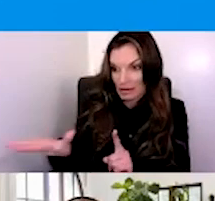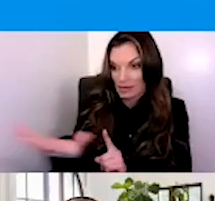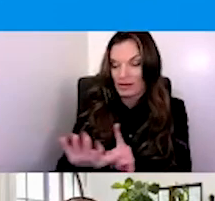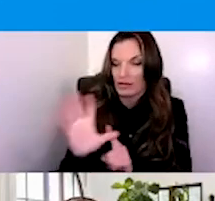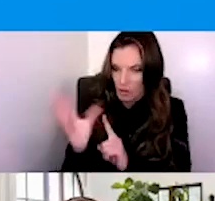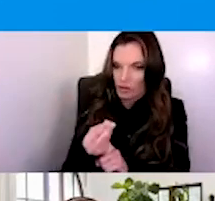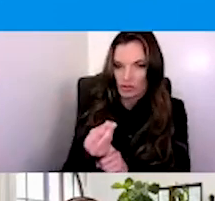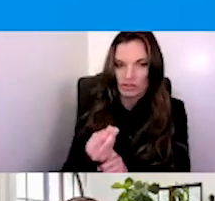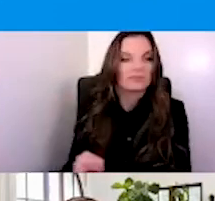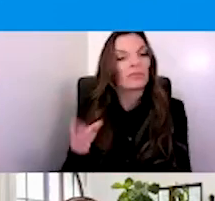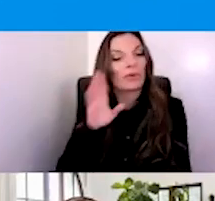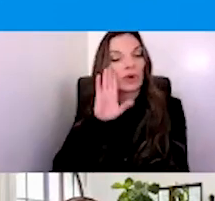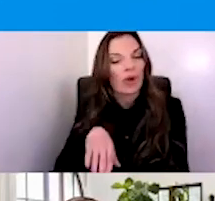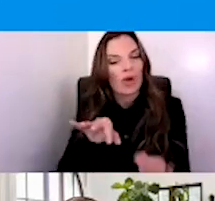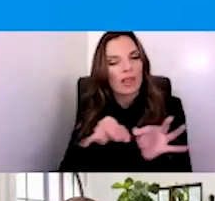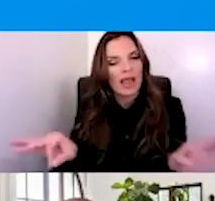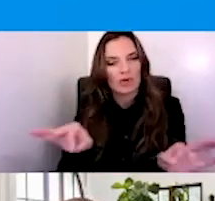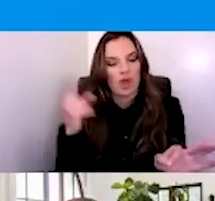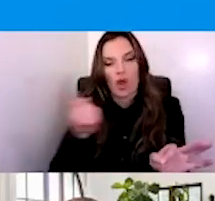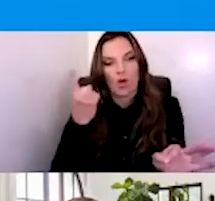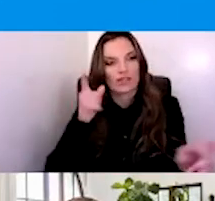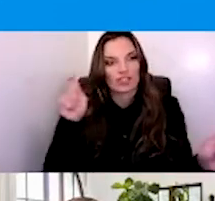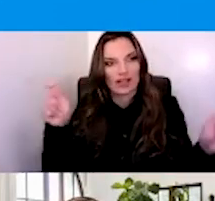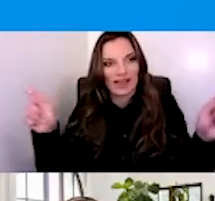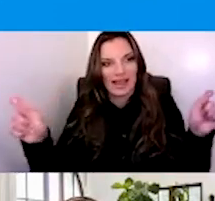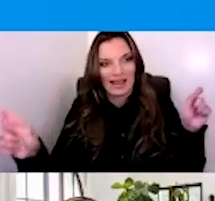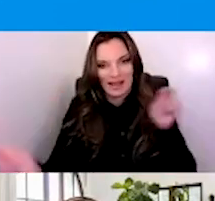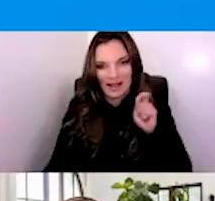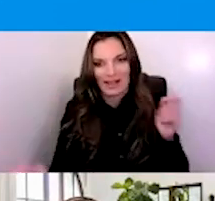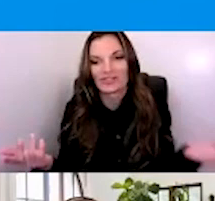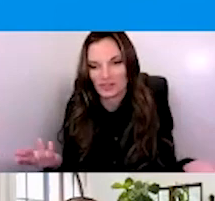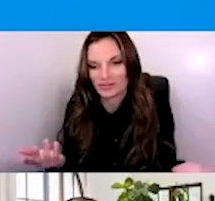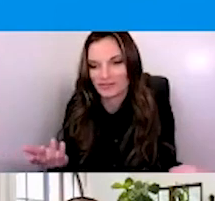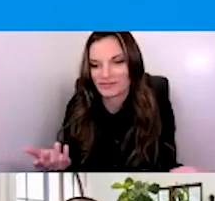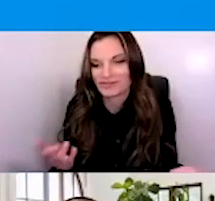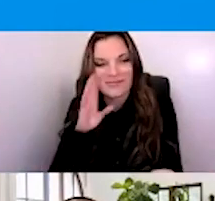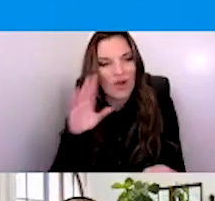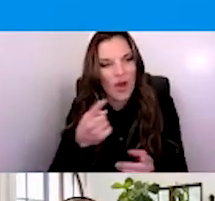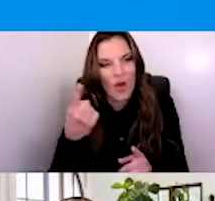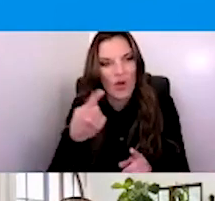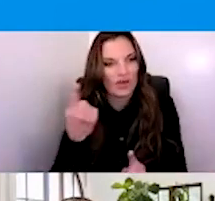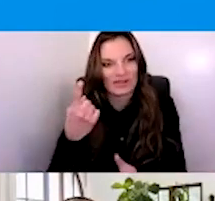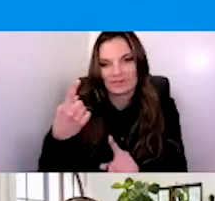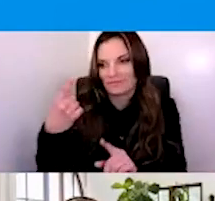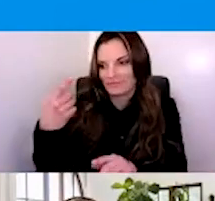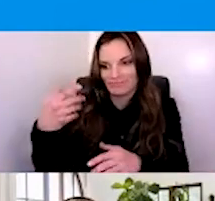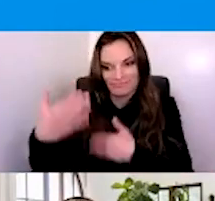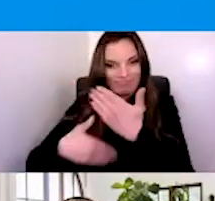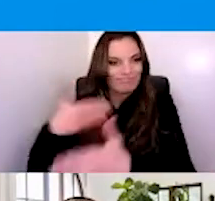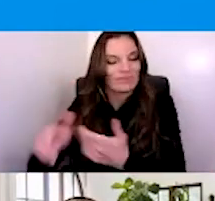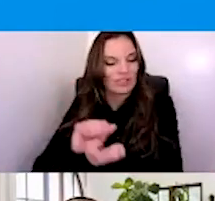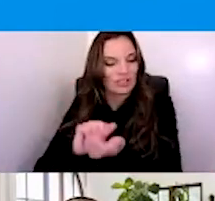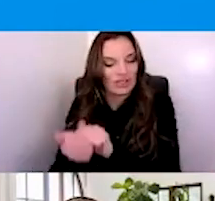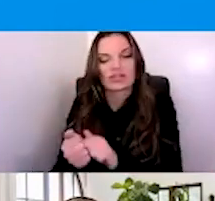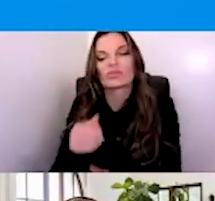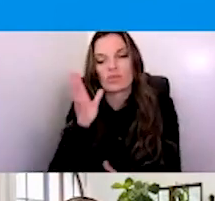time. I'm sure if I have the opportunity to be back with your group and talk about this 10 years from now, we'll be talking about different approaches